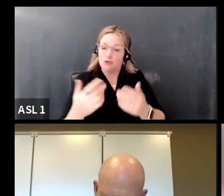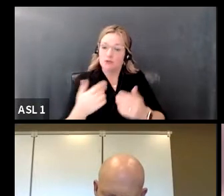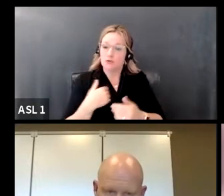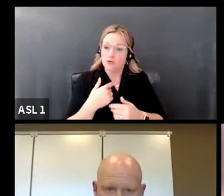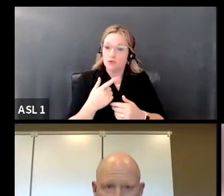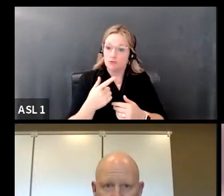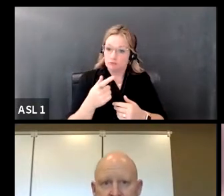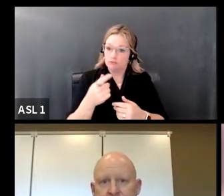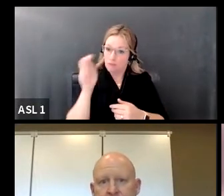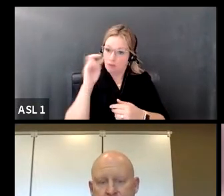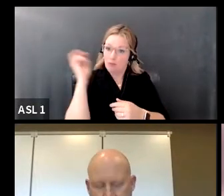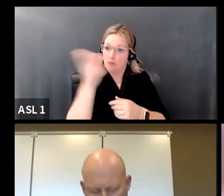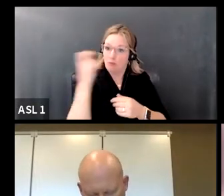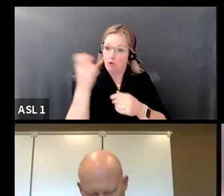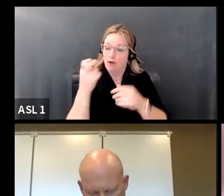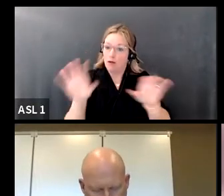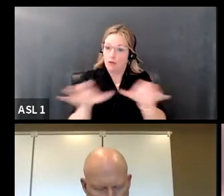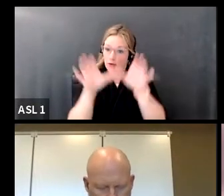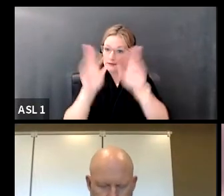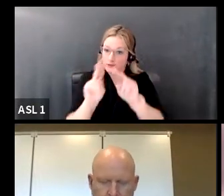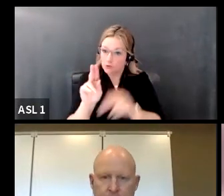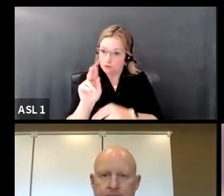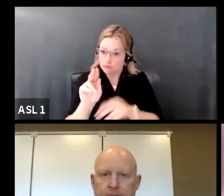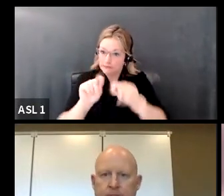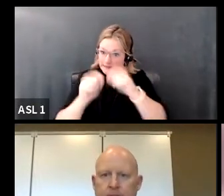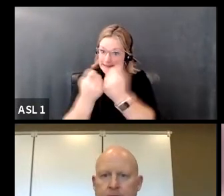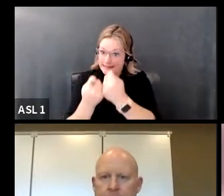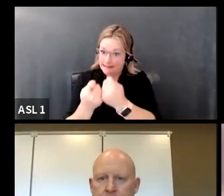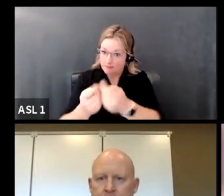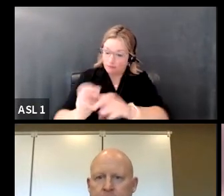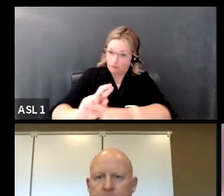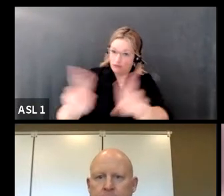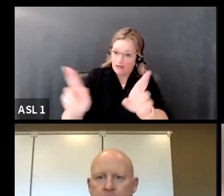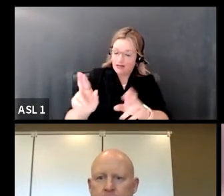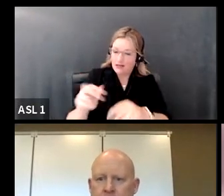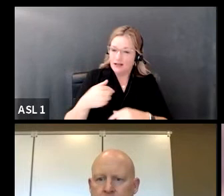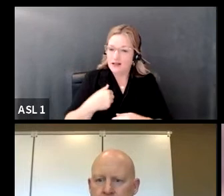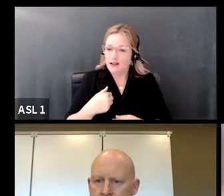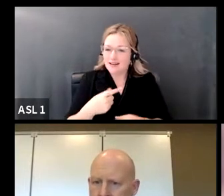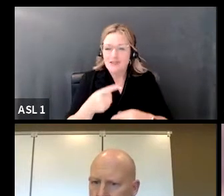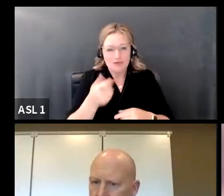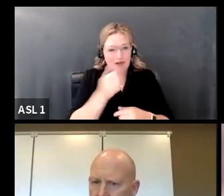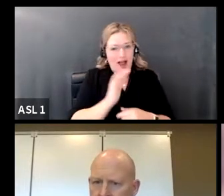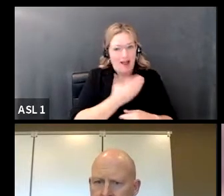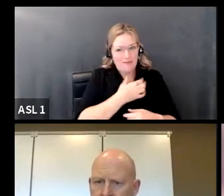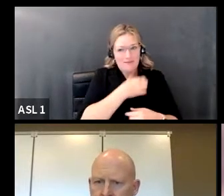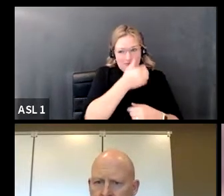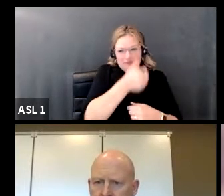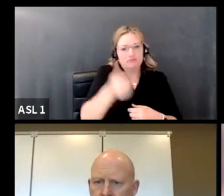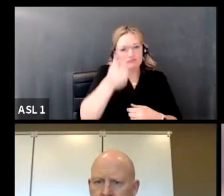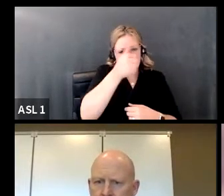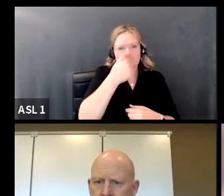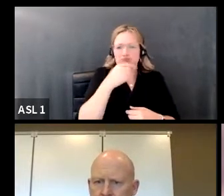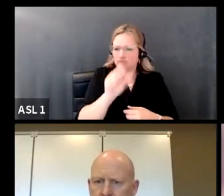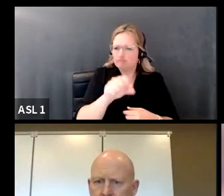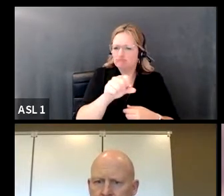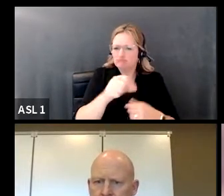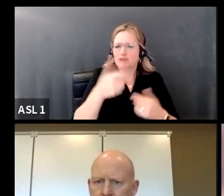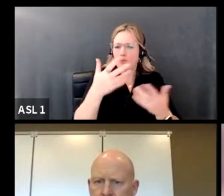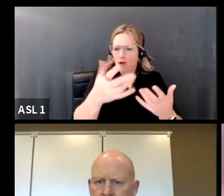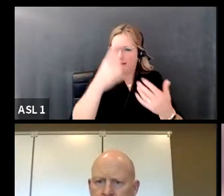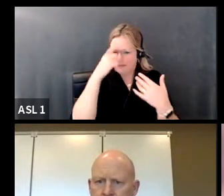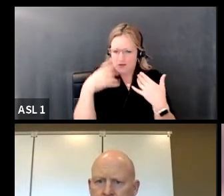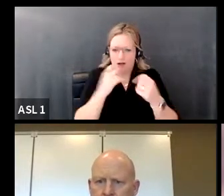of bridge the gap between where because i think the chief has said on many occasions that he wants to kind of transition mental health